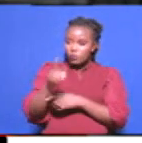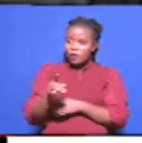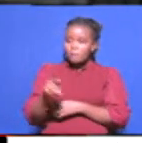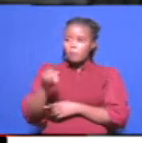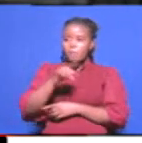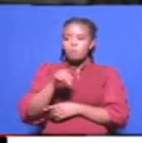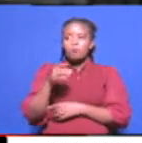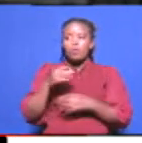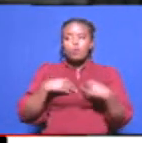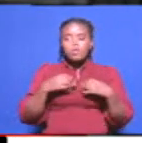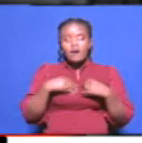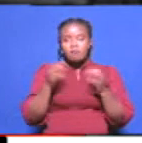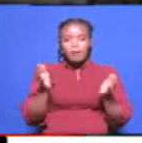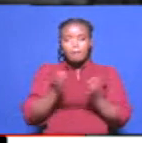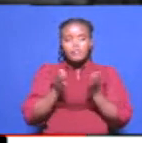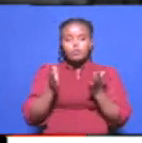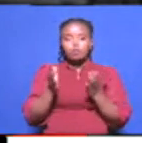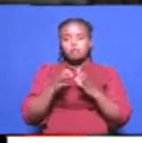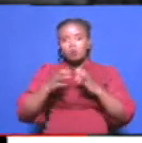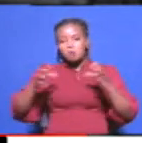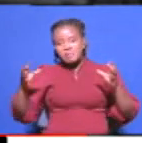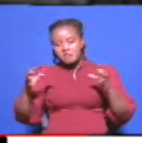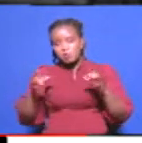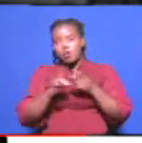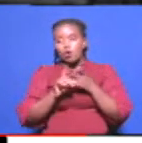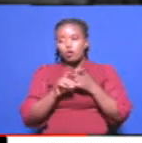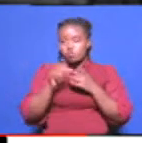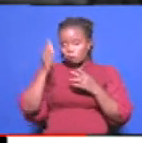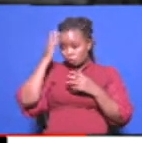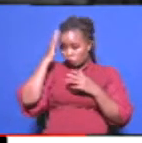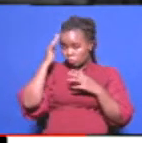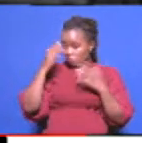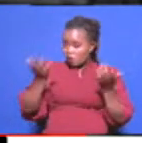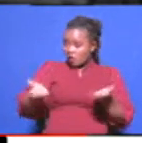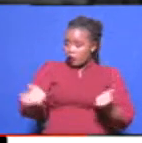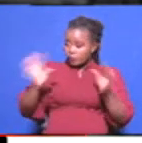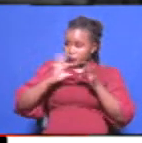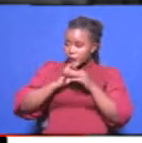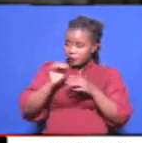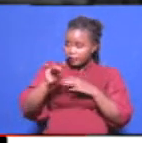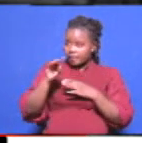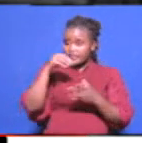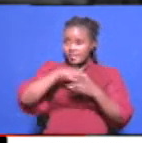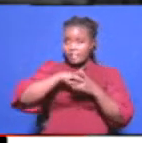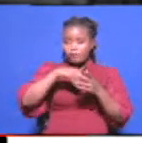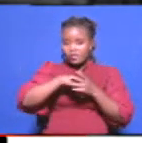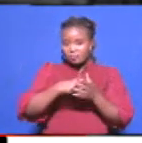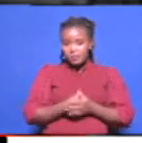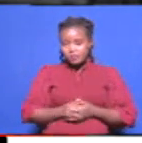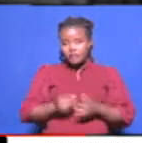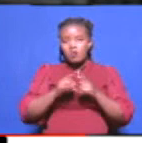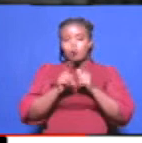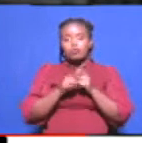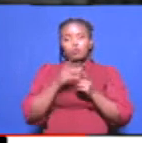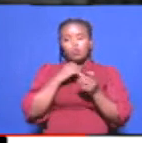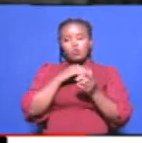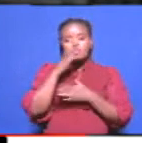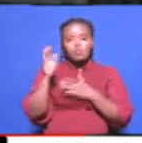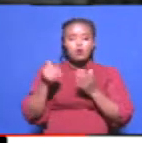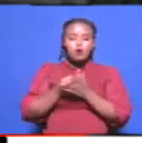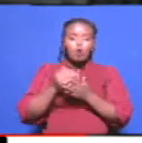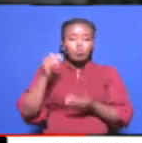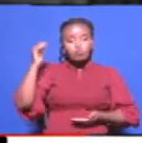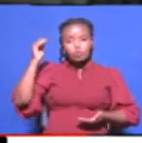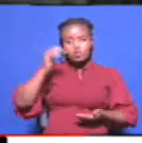the entrepreneurs they want to, you know, enter into. In this kind of the business, we want, you know, to introduce about, you know, this kind of the